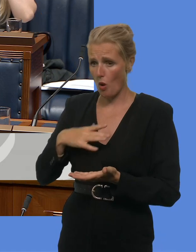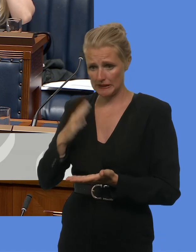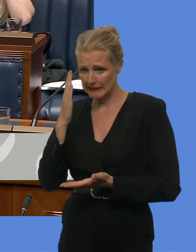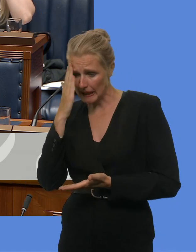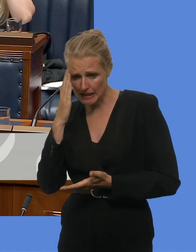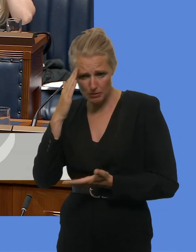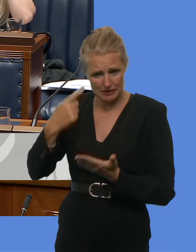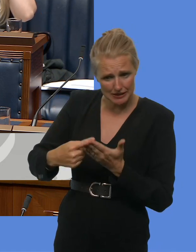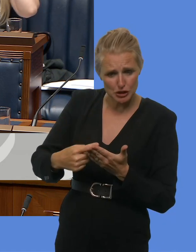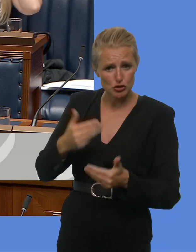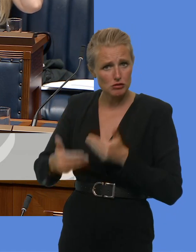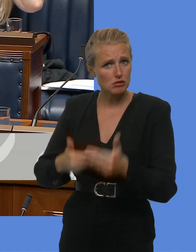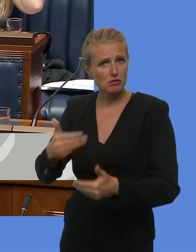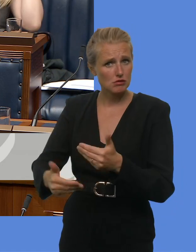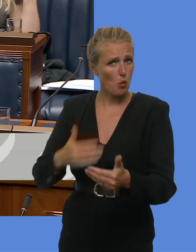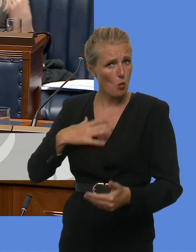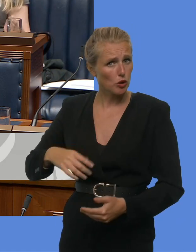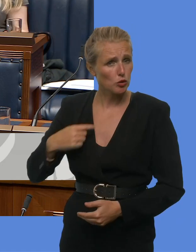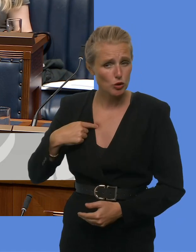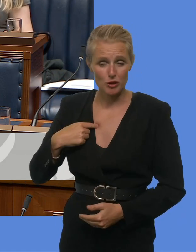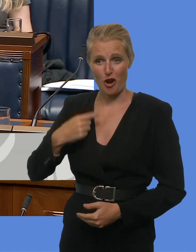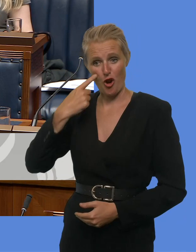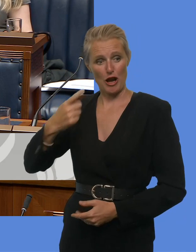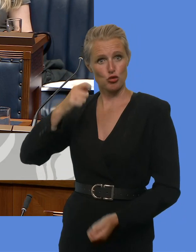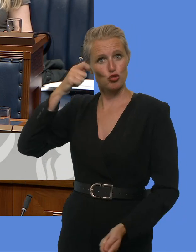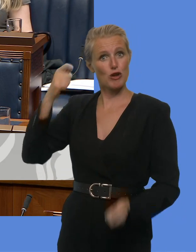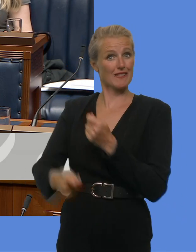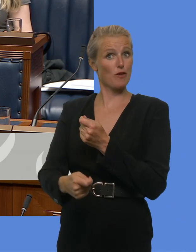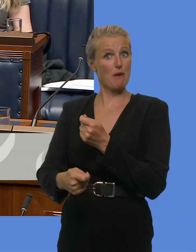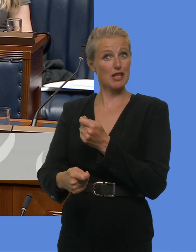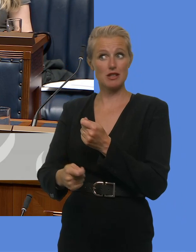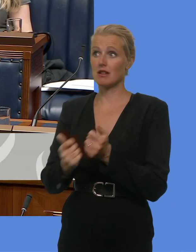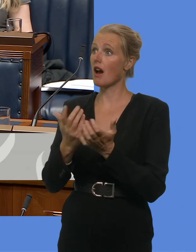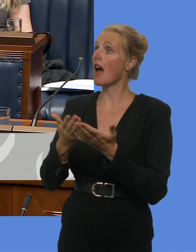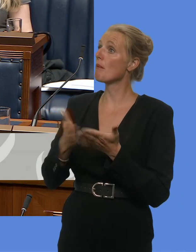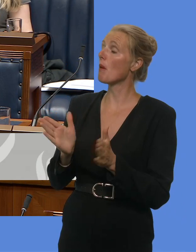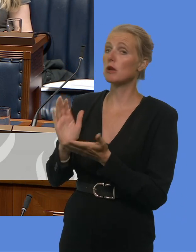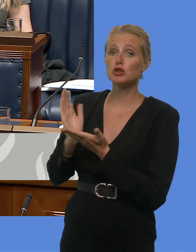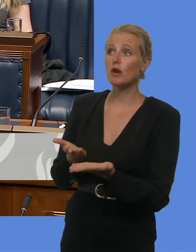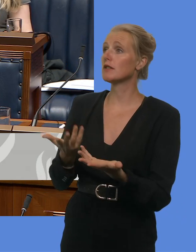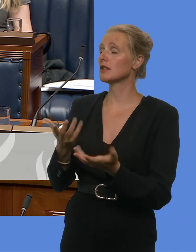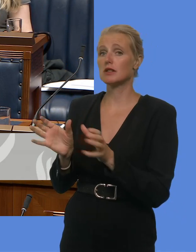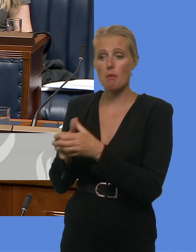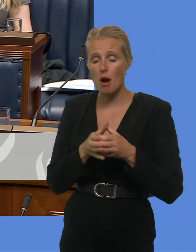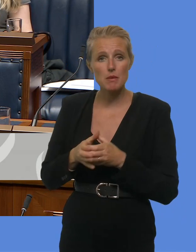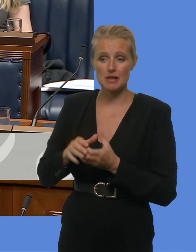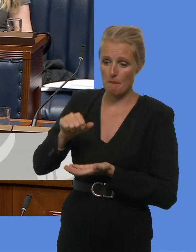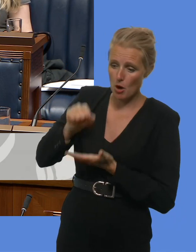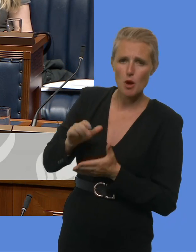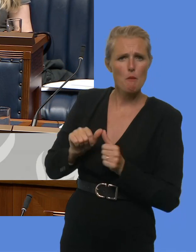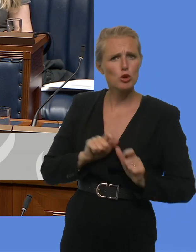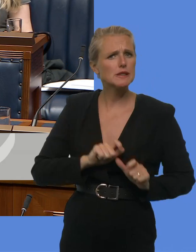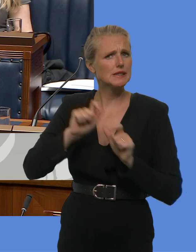decisions in the way forward, to look at transformation in order to make our public services, our departments, our budgets much more